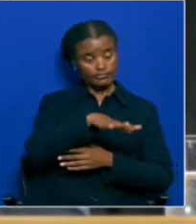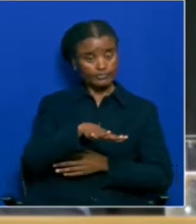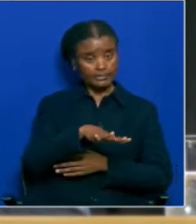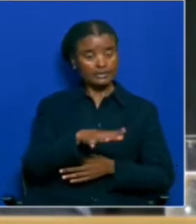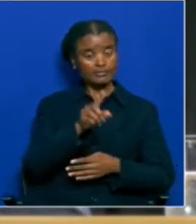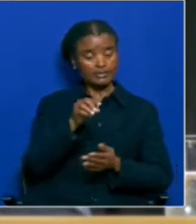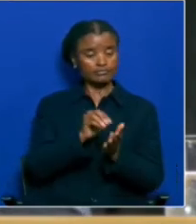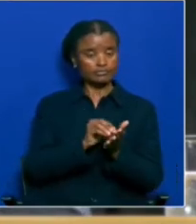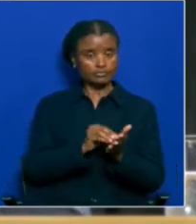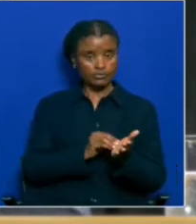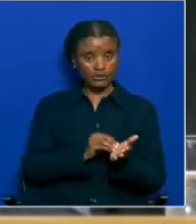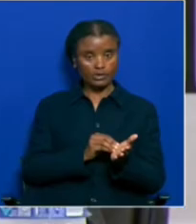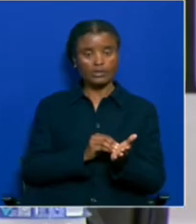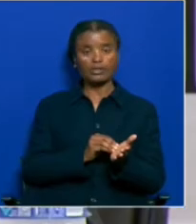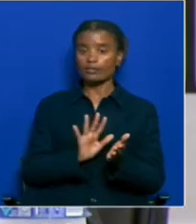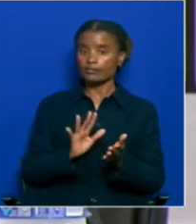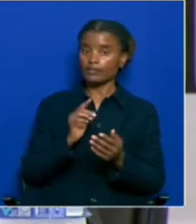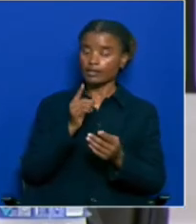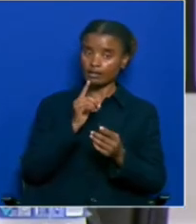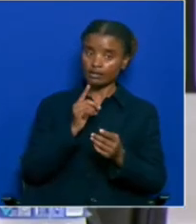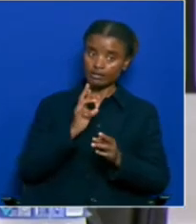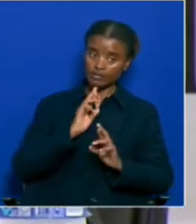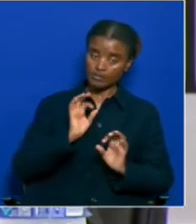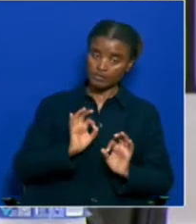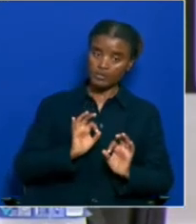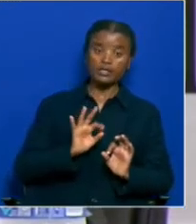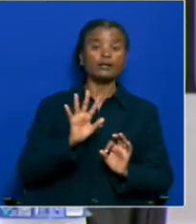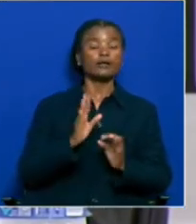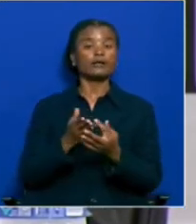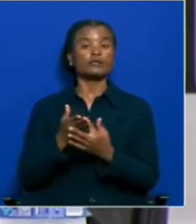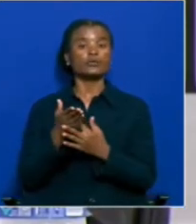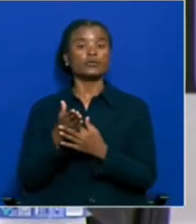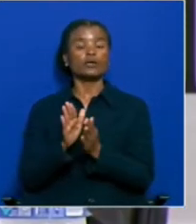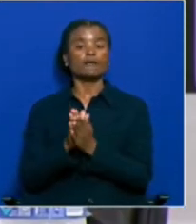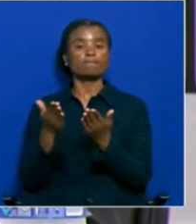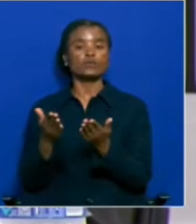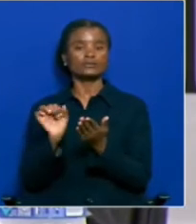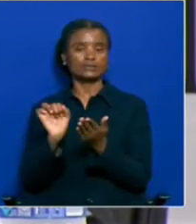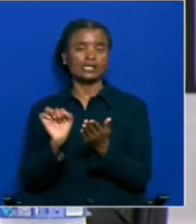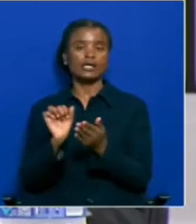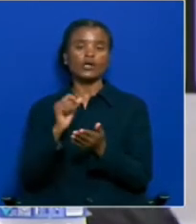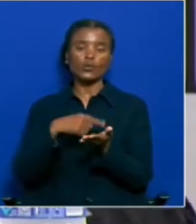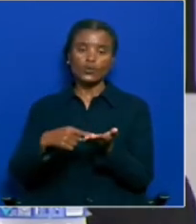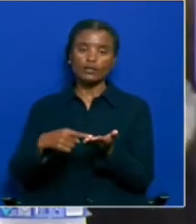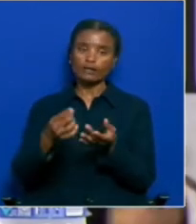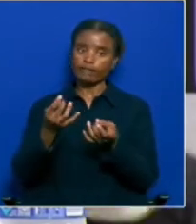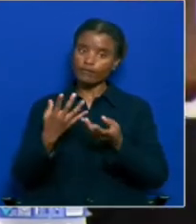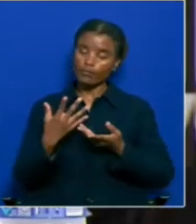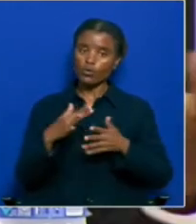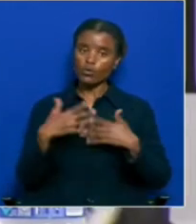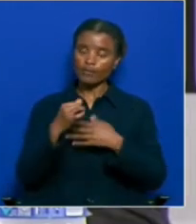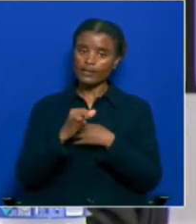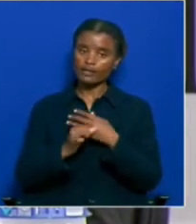clarify. through our own books, then we'll get it maybe weekly or monthly, that there was this operation that was done. Because you can't be there every